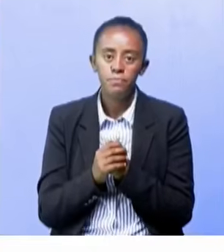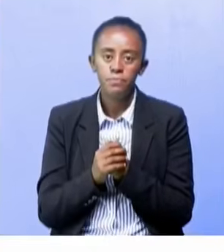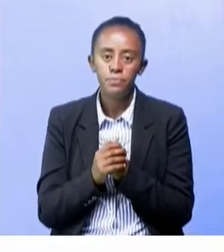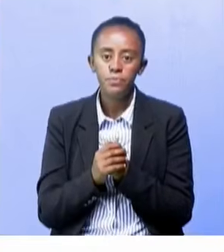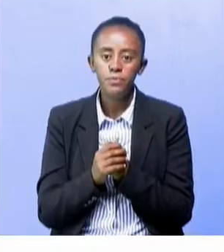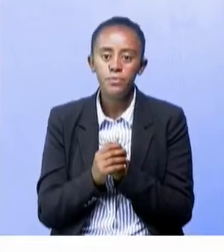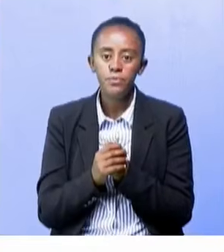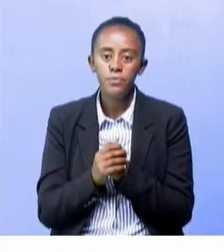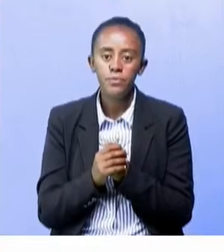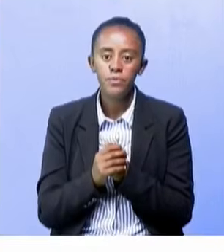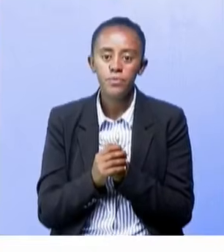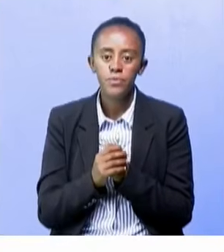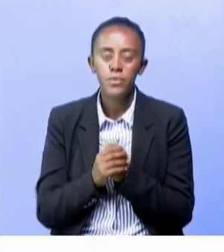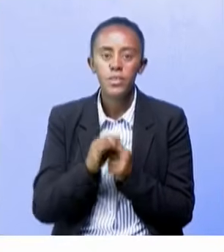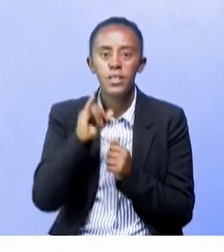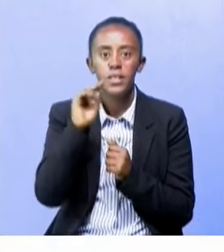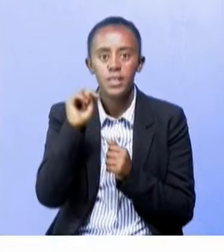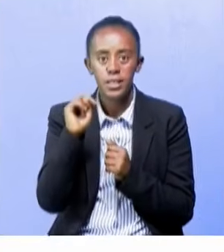in this